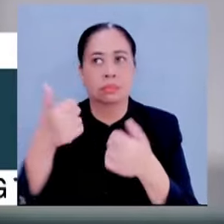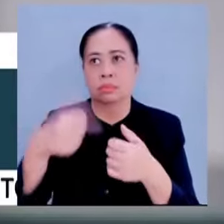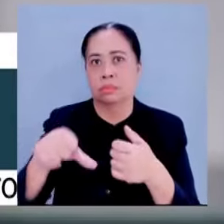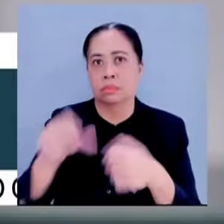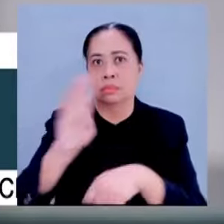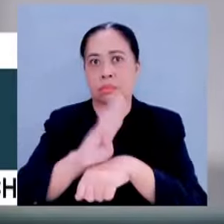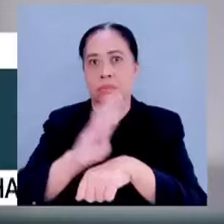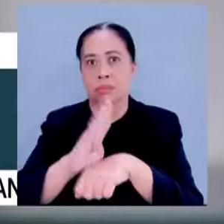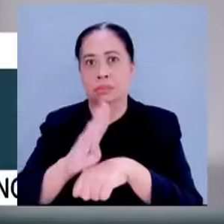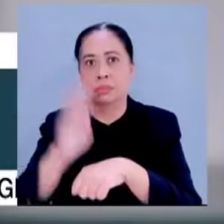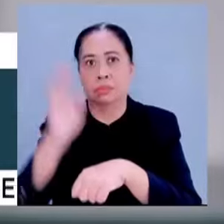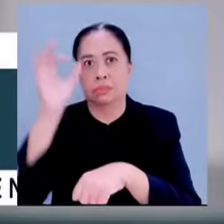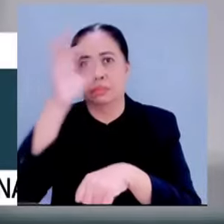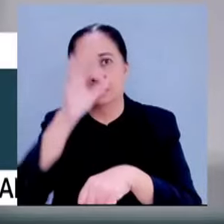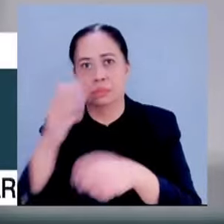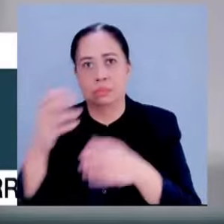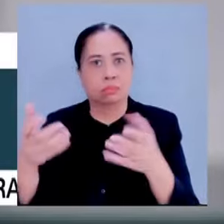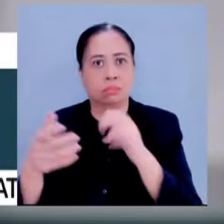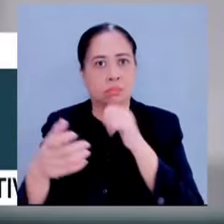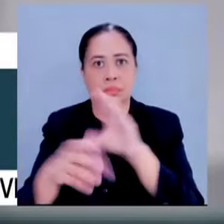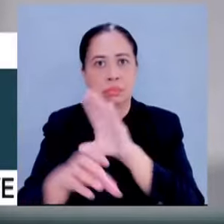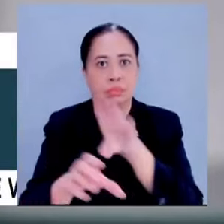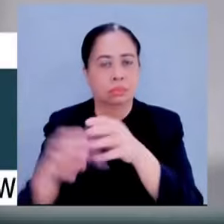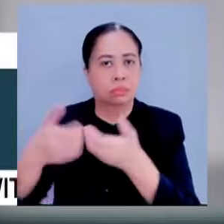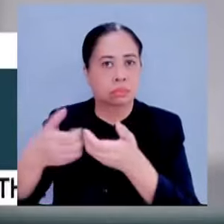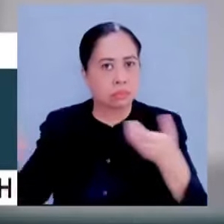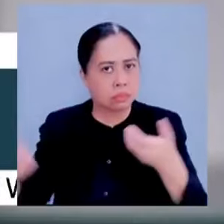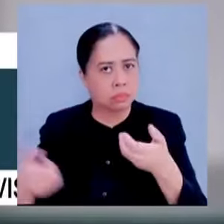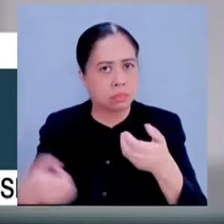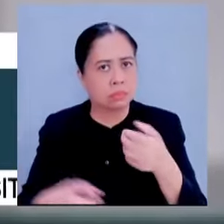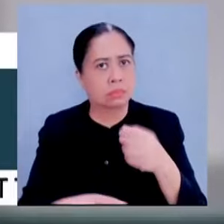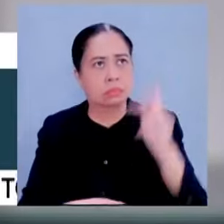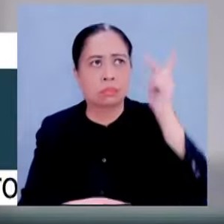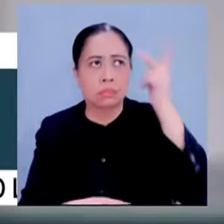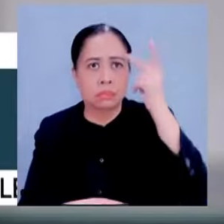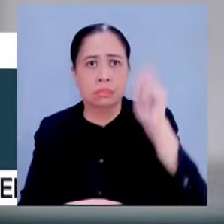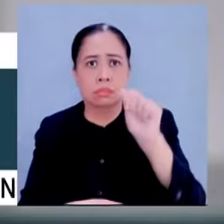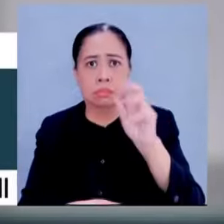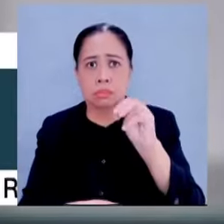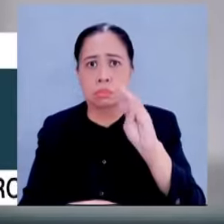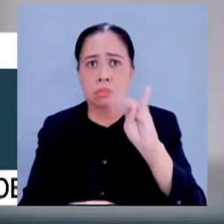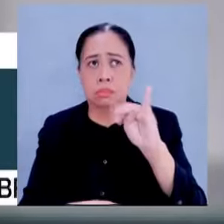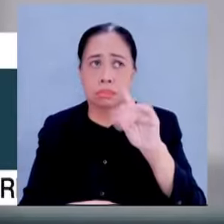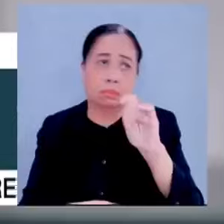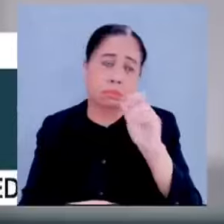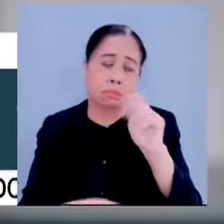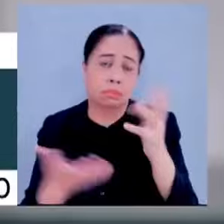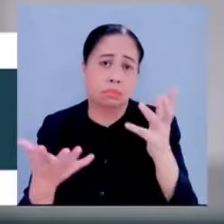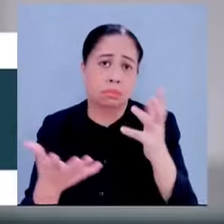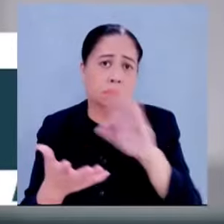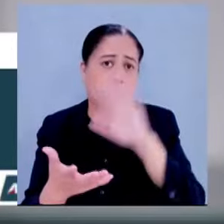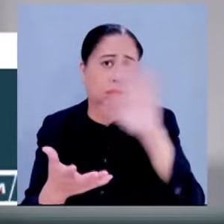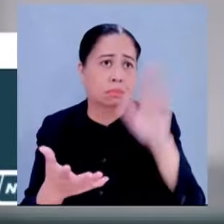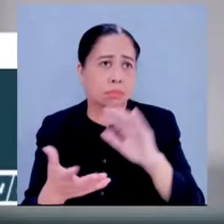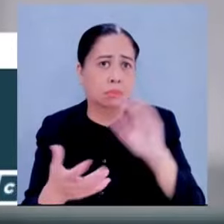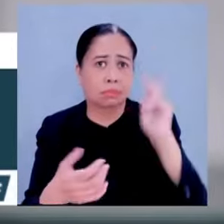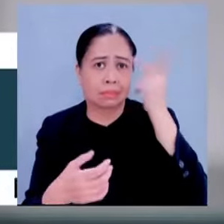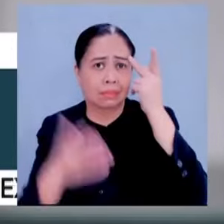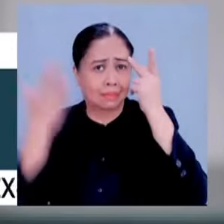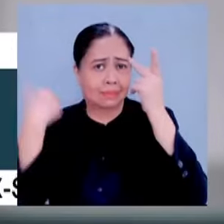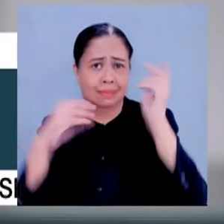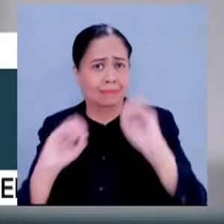business interests. Now, political ambition, because, well, I've never been a politician